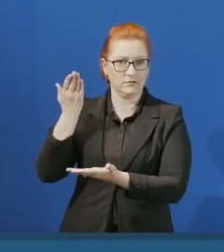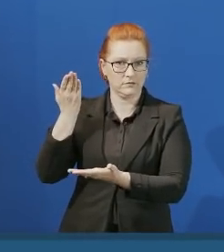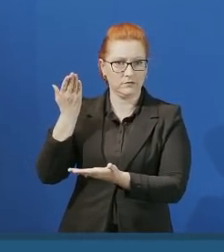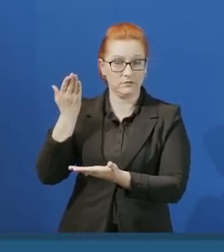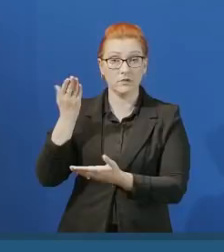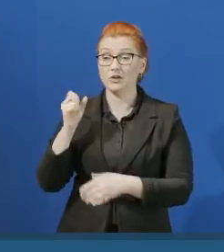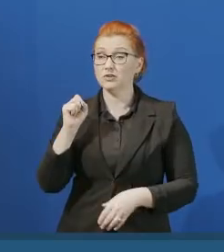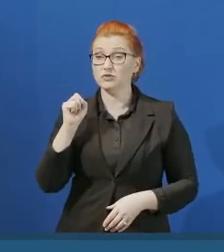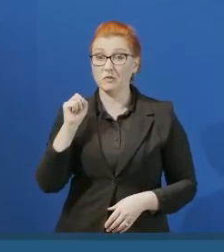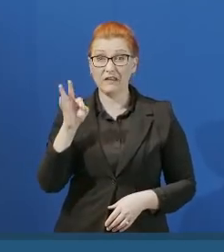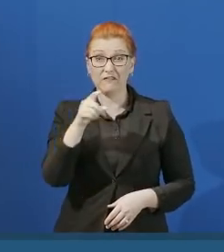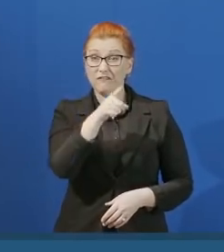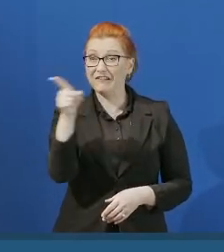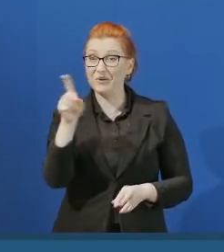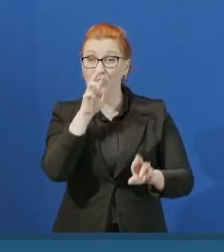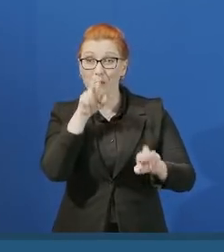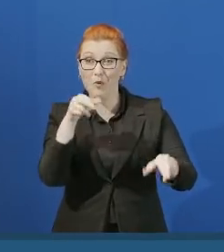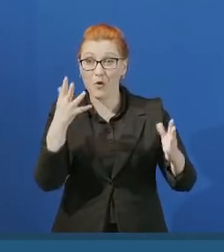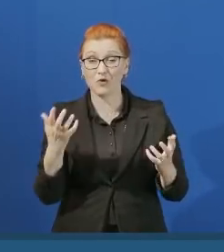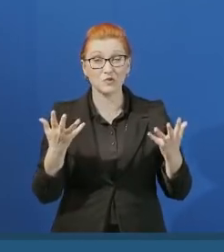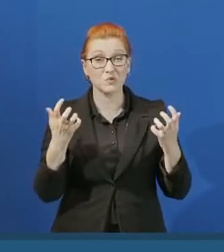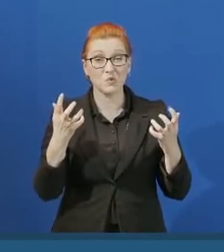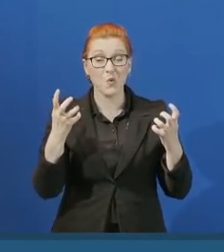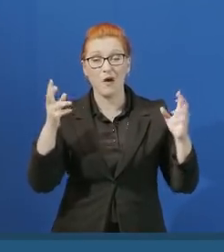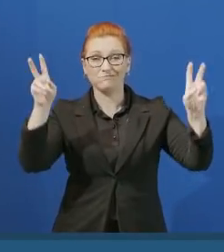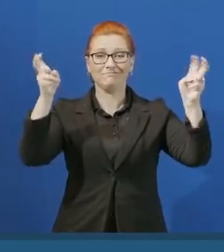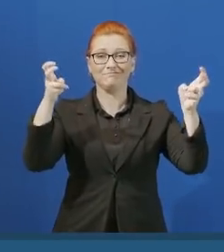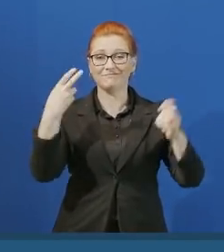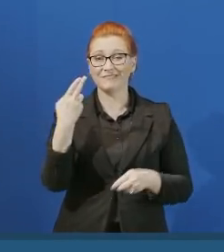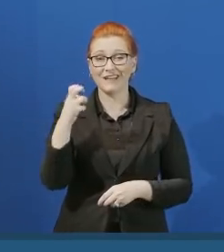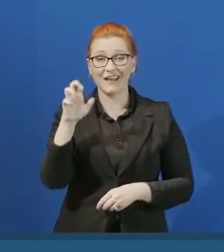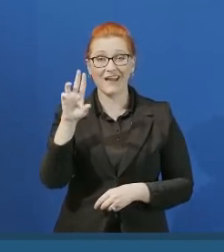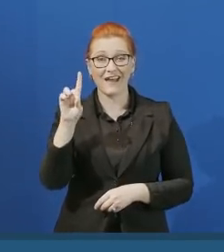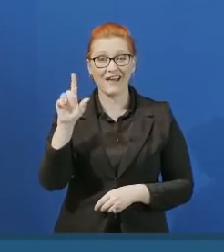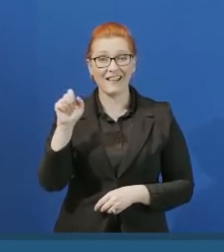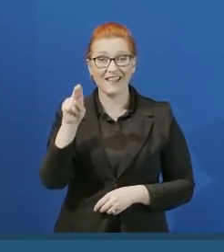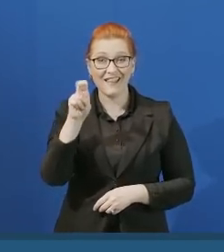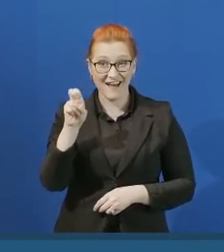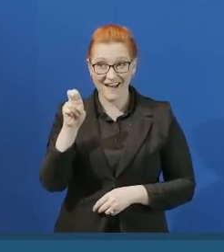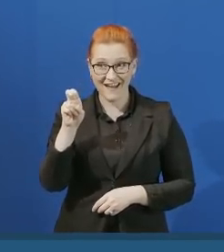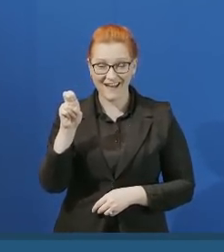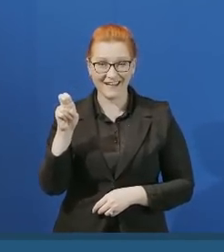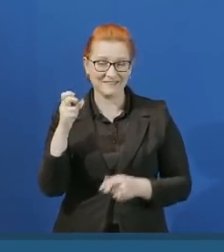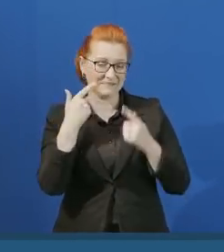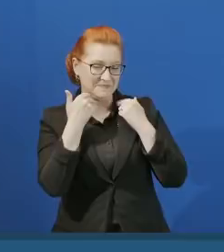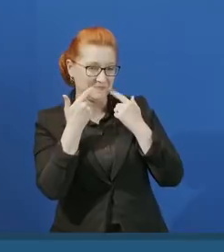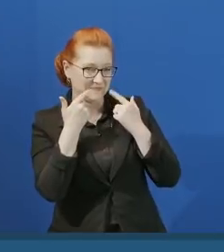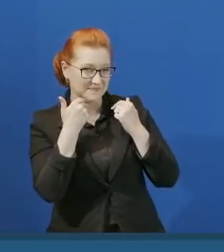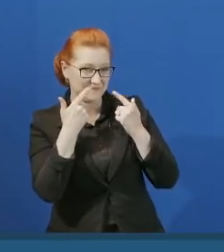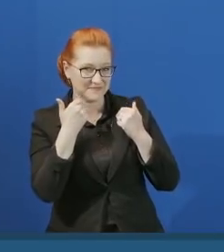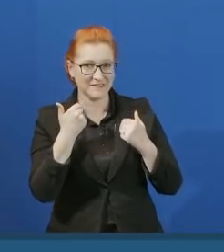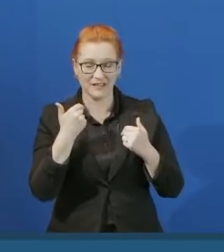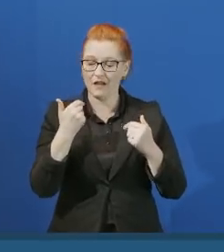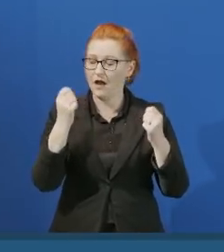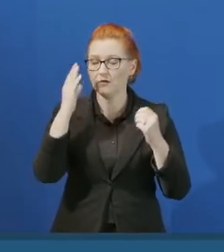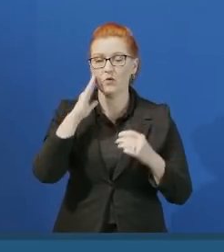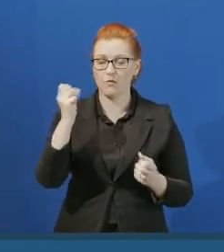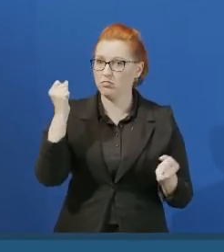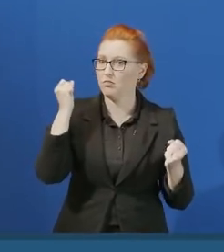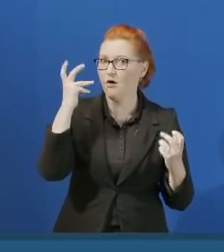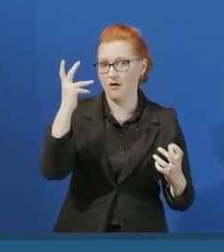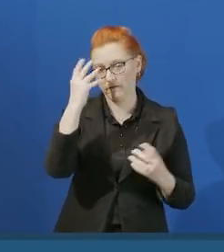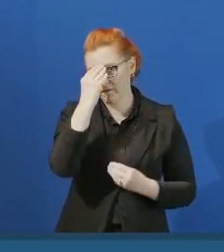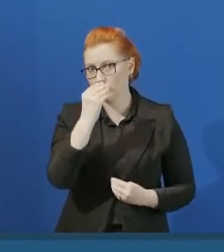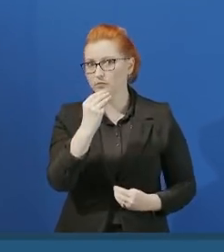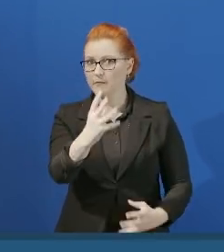information and data, and I know that there is a lot here, I get to spend time with it every day. But if I wanted